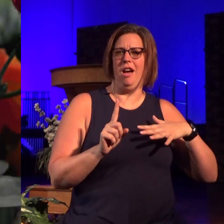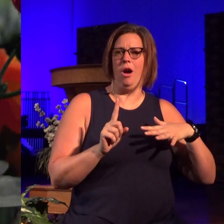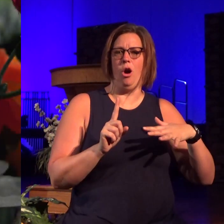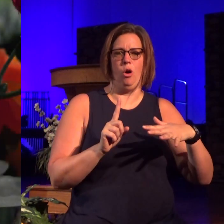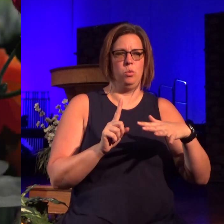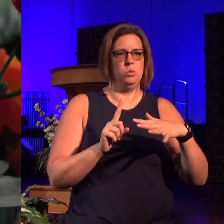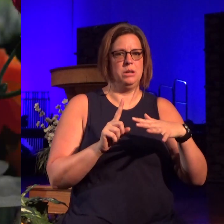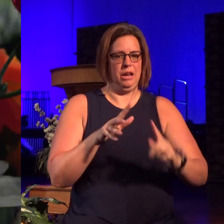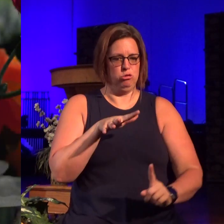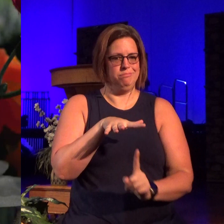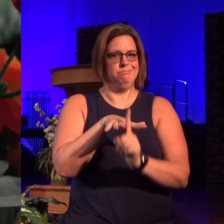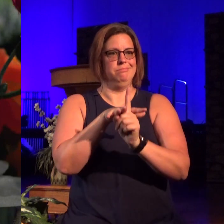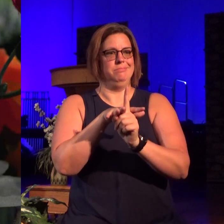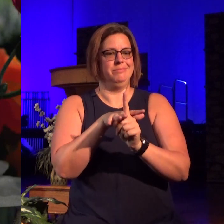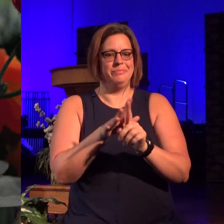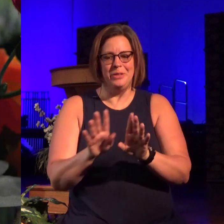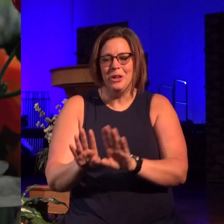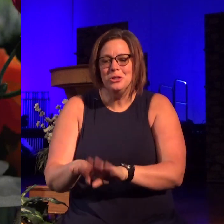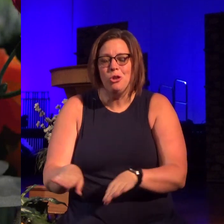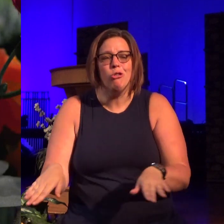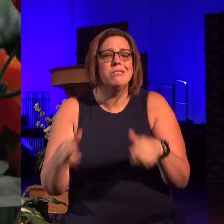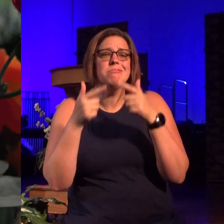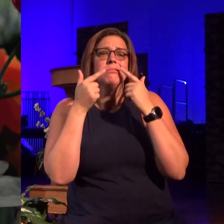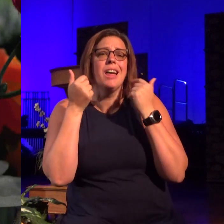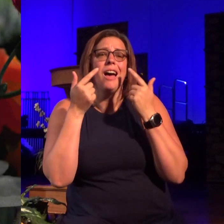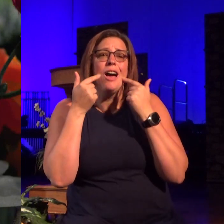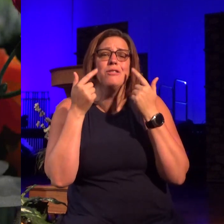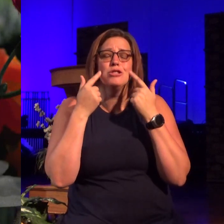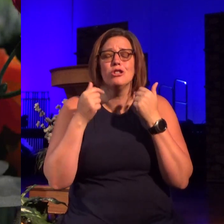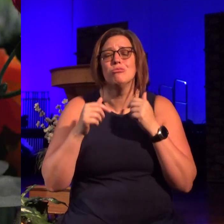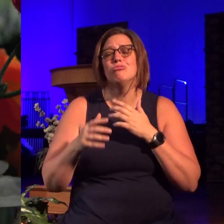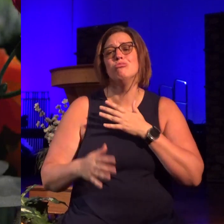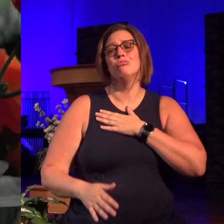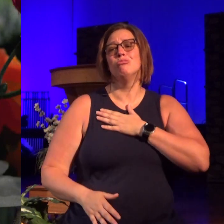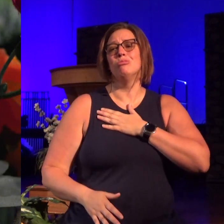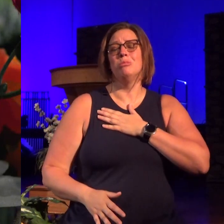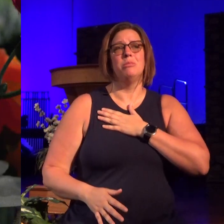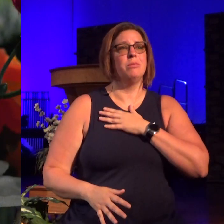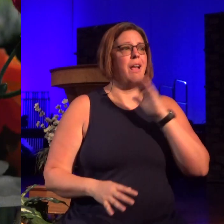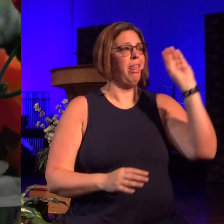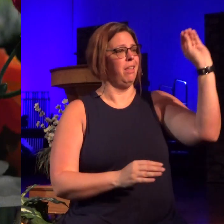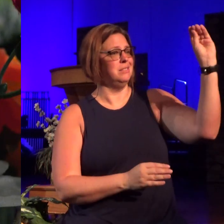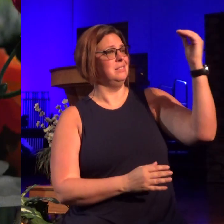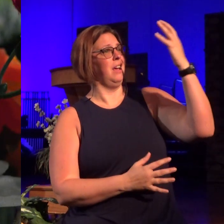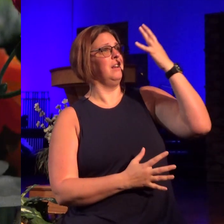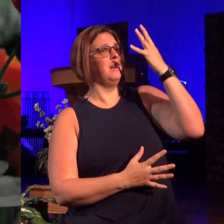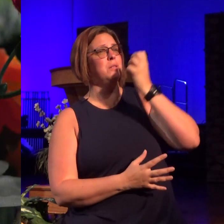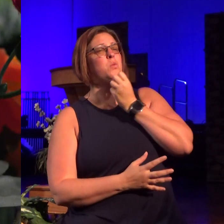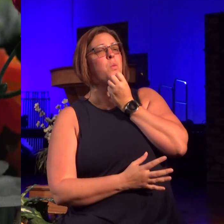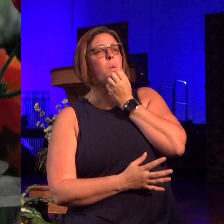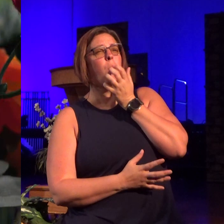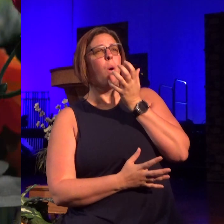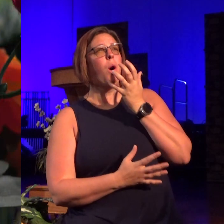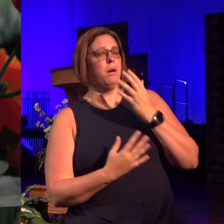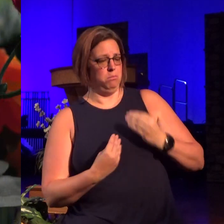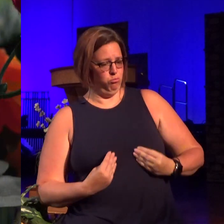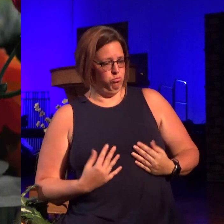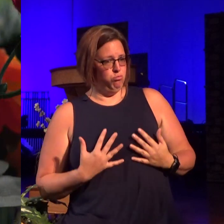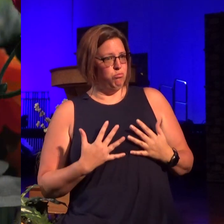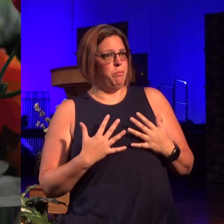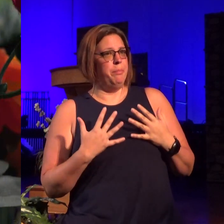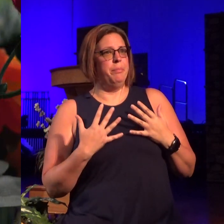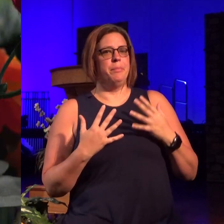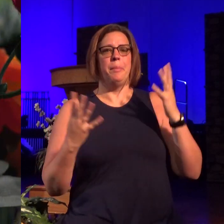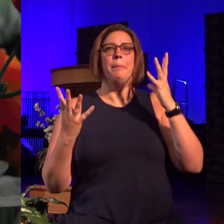showing up as children's laughter, the warmth of the sun, the beauty of